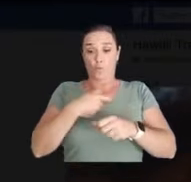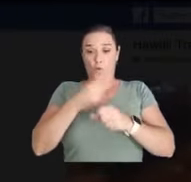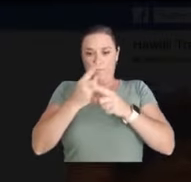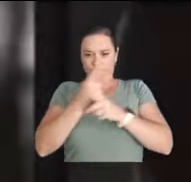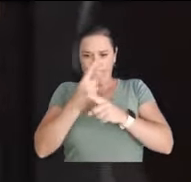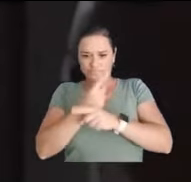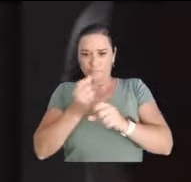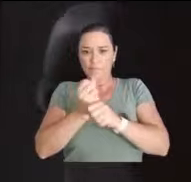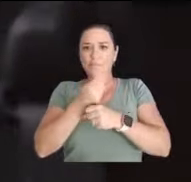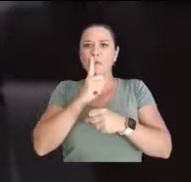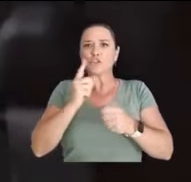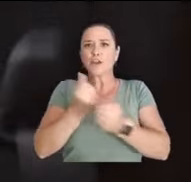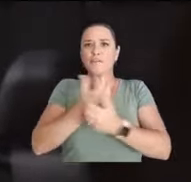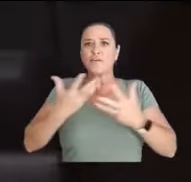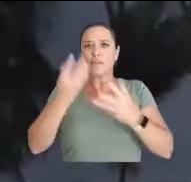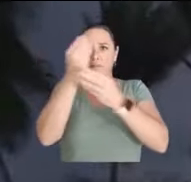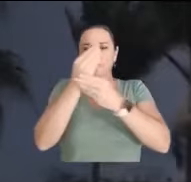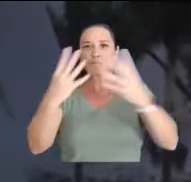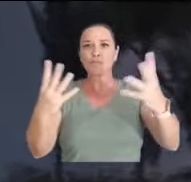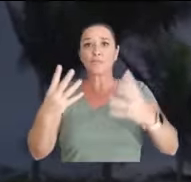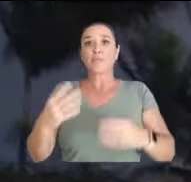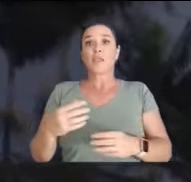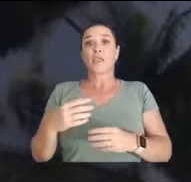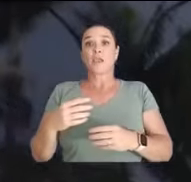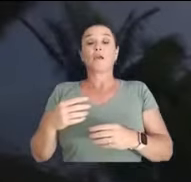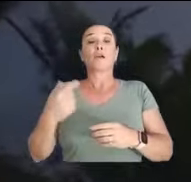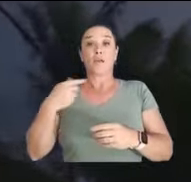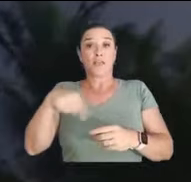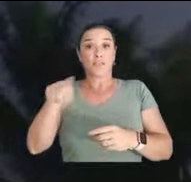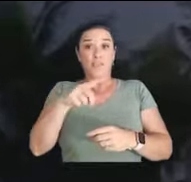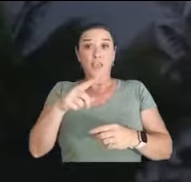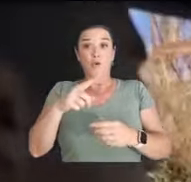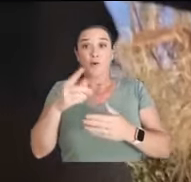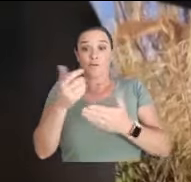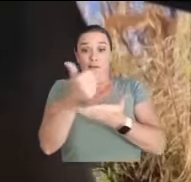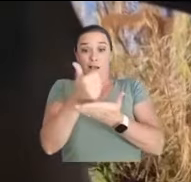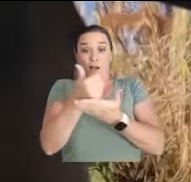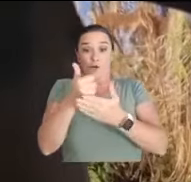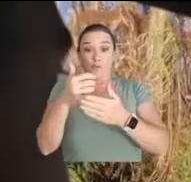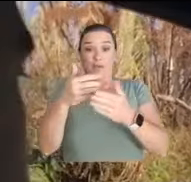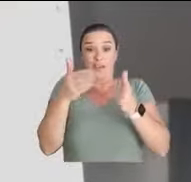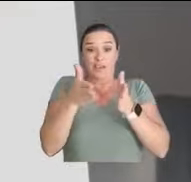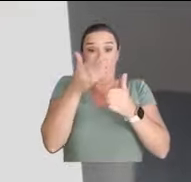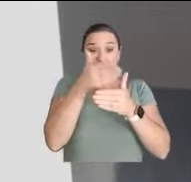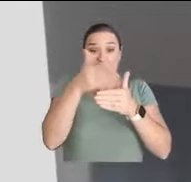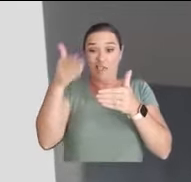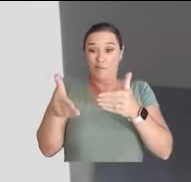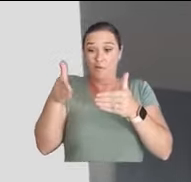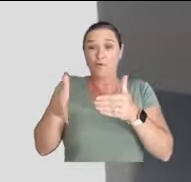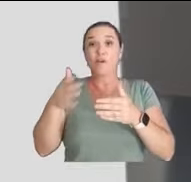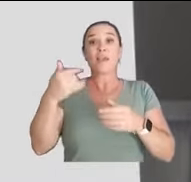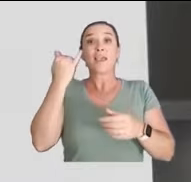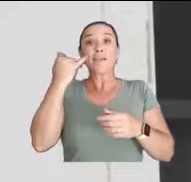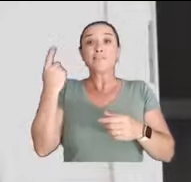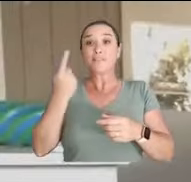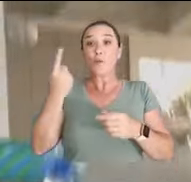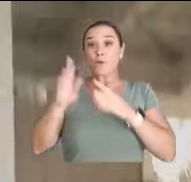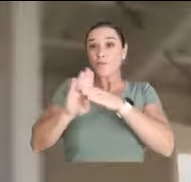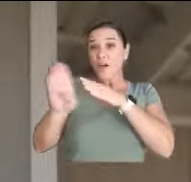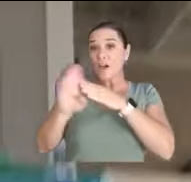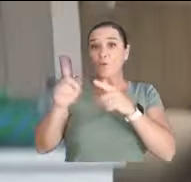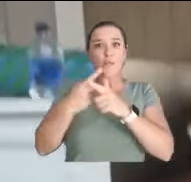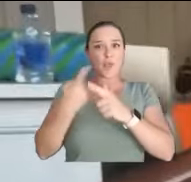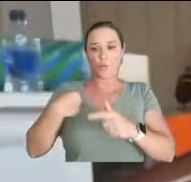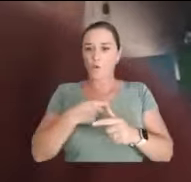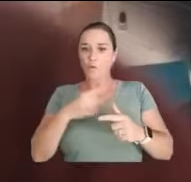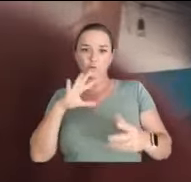lava moving. They weren't just sharing a story, they were helping their neighbor. If a family was being evacuated, my group would just jump in and help out.